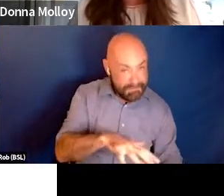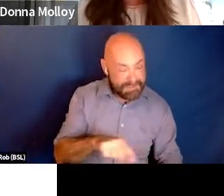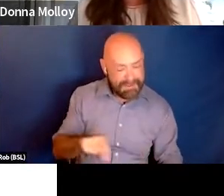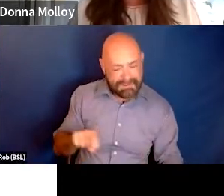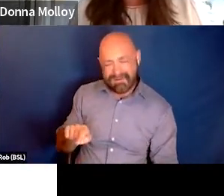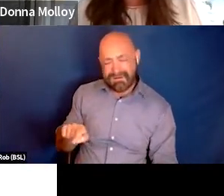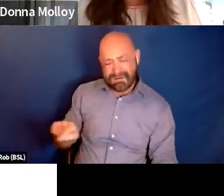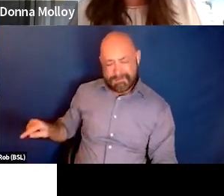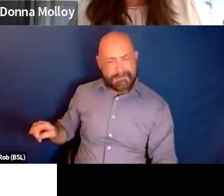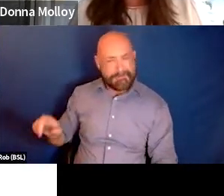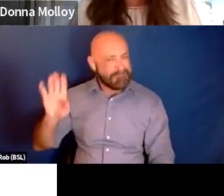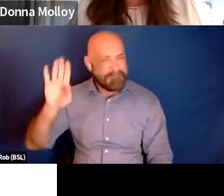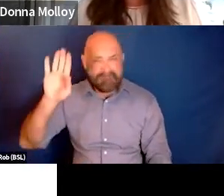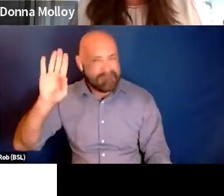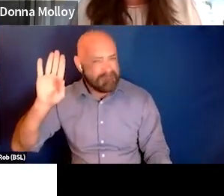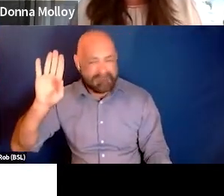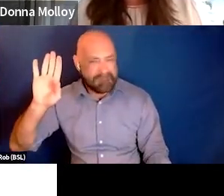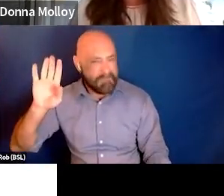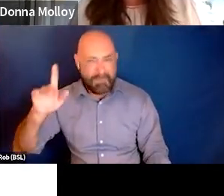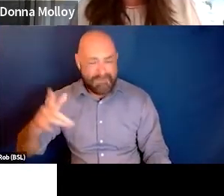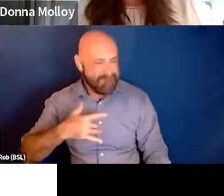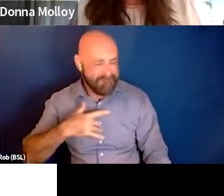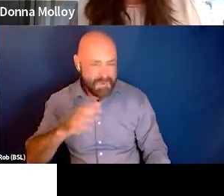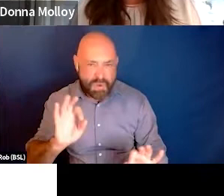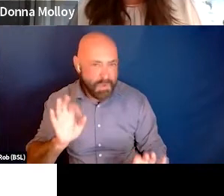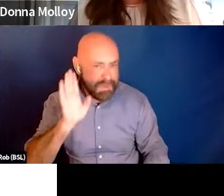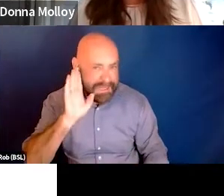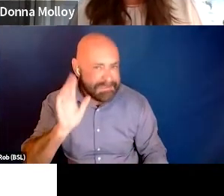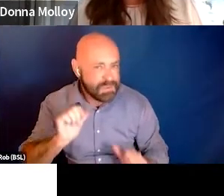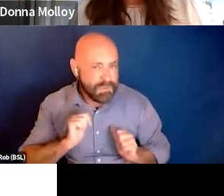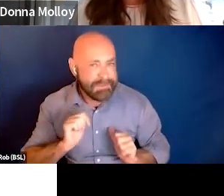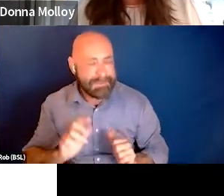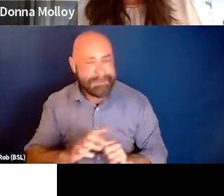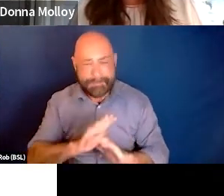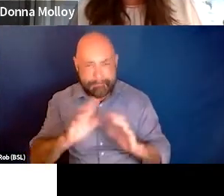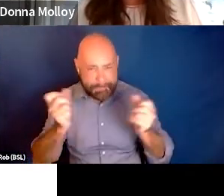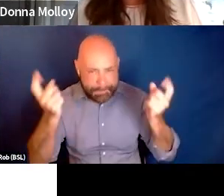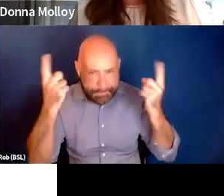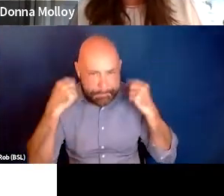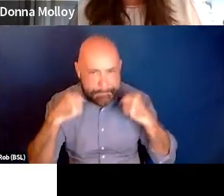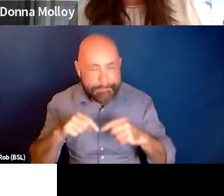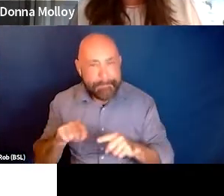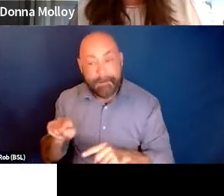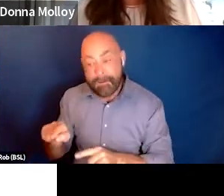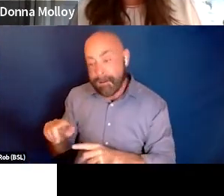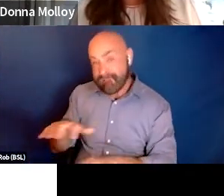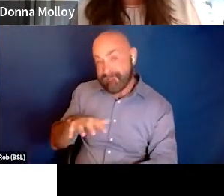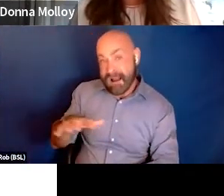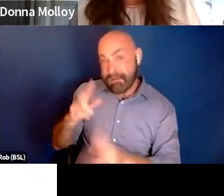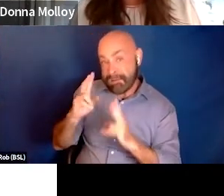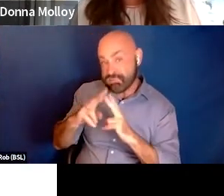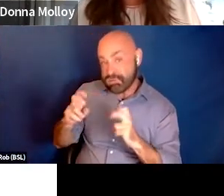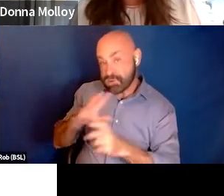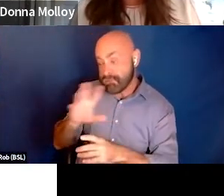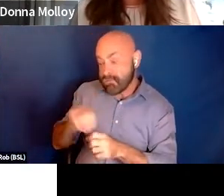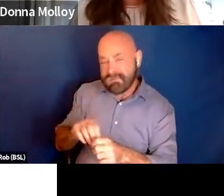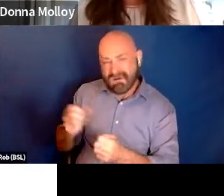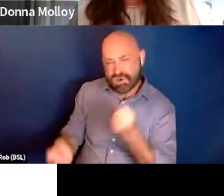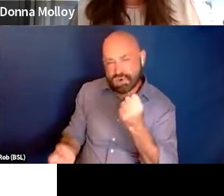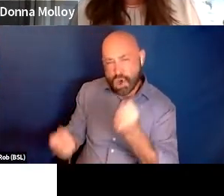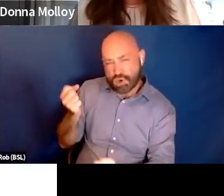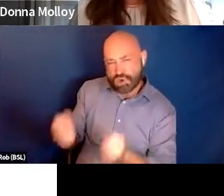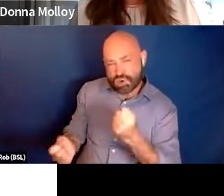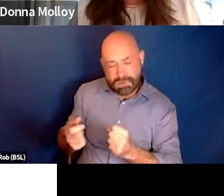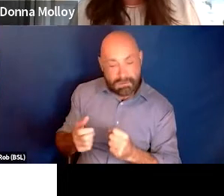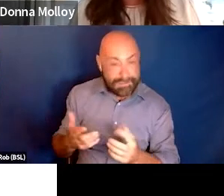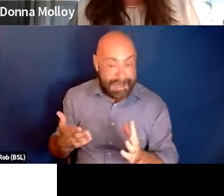told us they often didn't feel heard and understood. Some families involved in that research described feeling judged when trying to